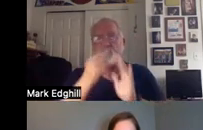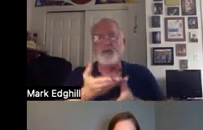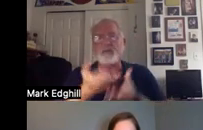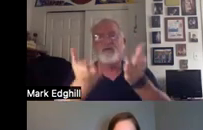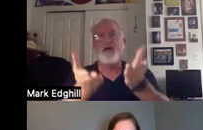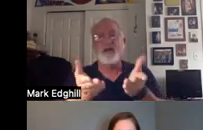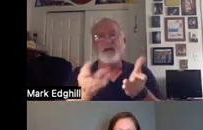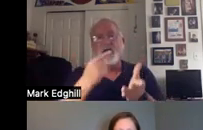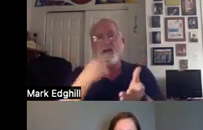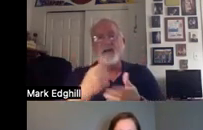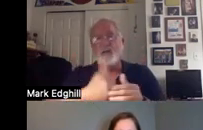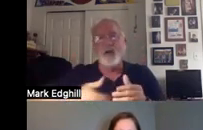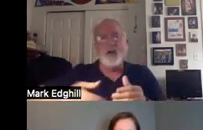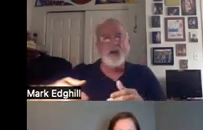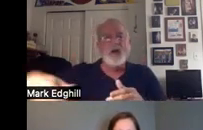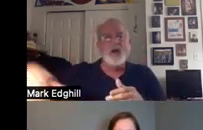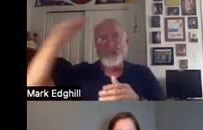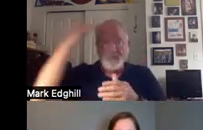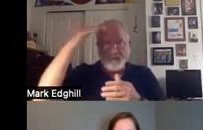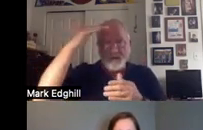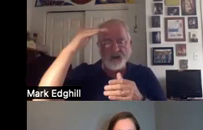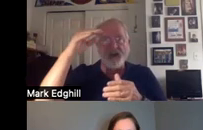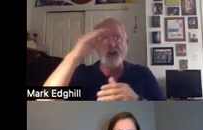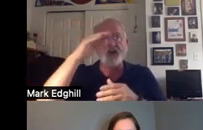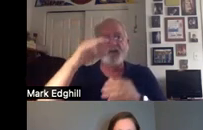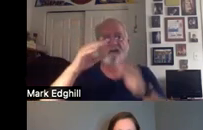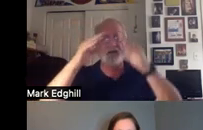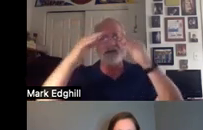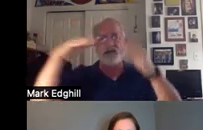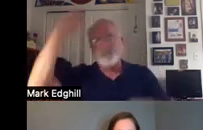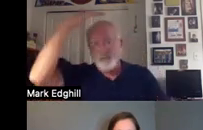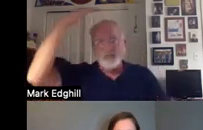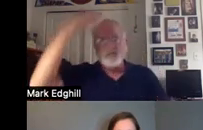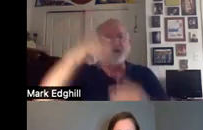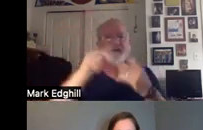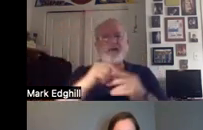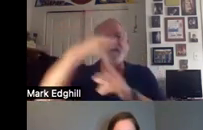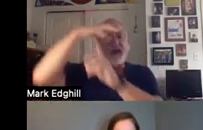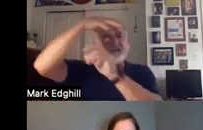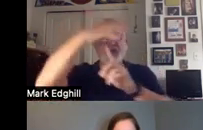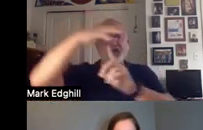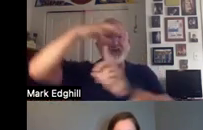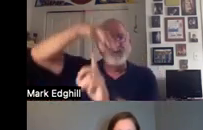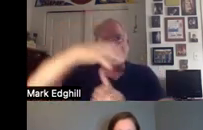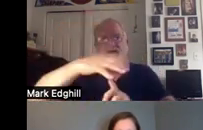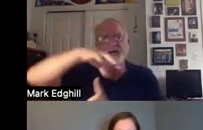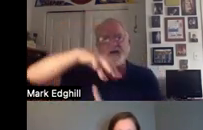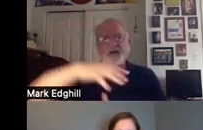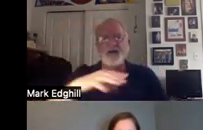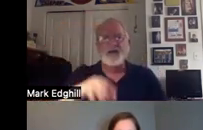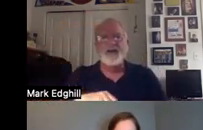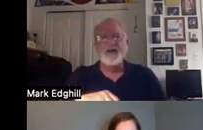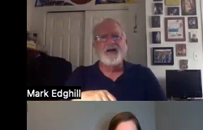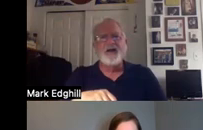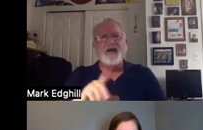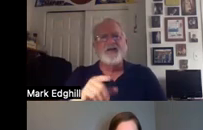Samples of what he provided. He does have different samples of the things that he provides out in the world. You can see there's like parachutes. Up on the roof, you can see